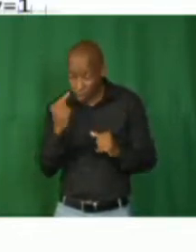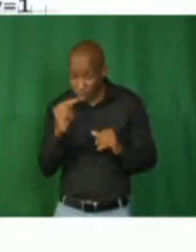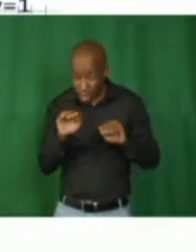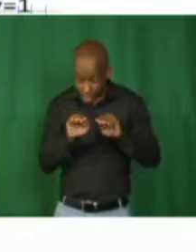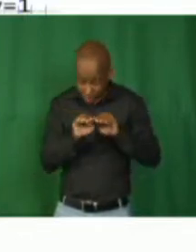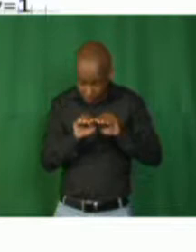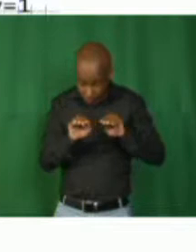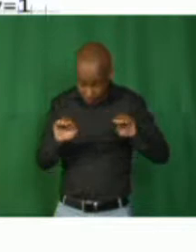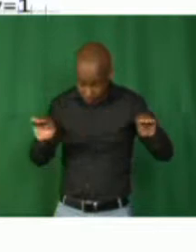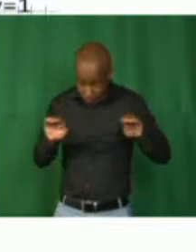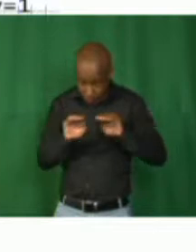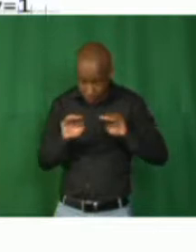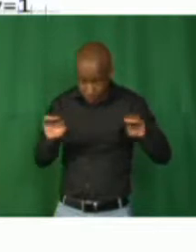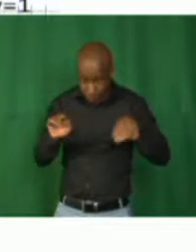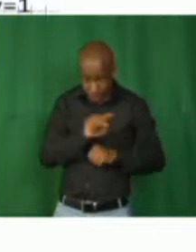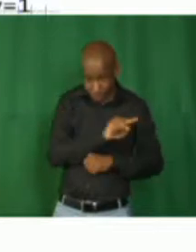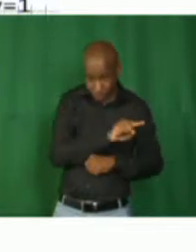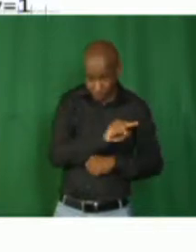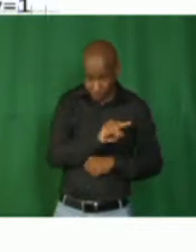that must intercept the